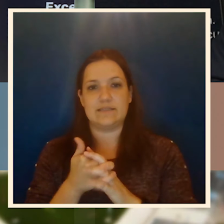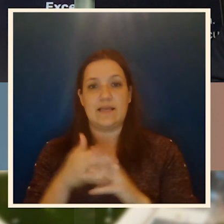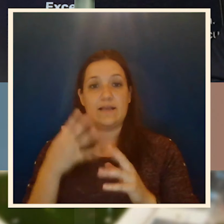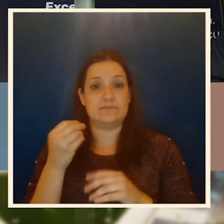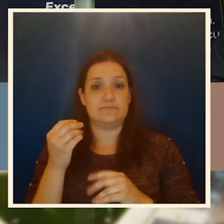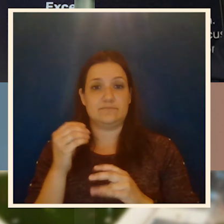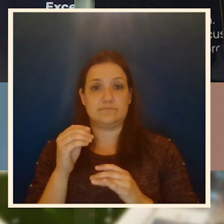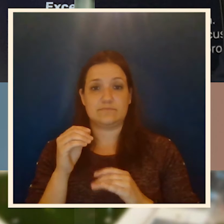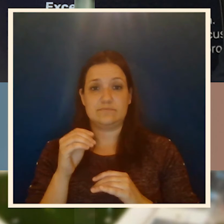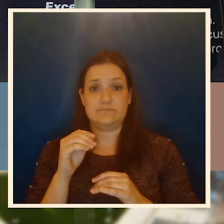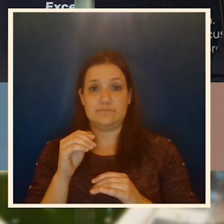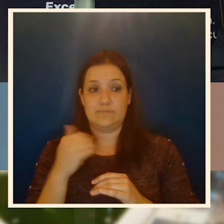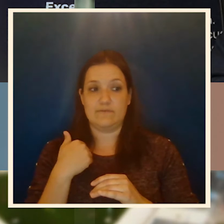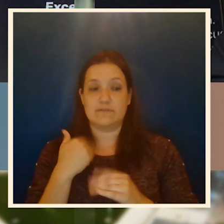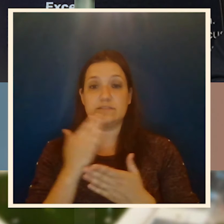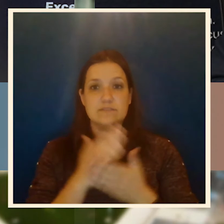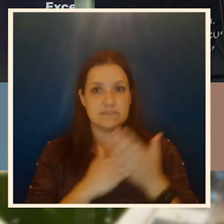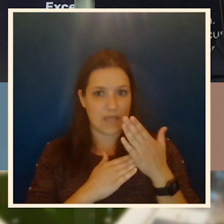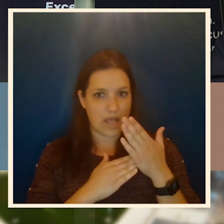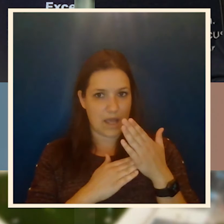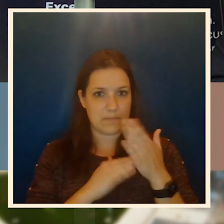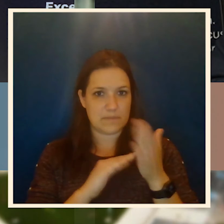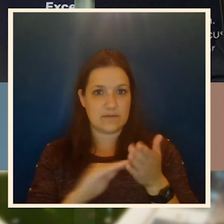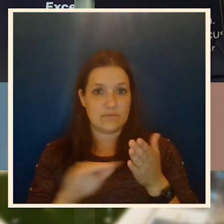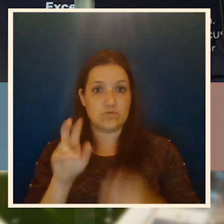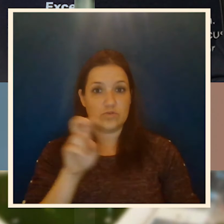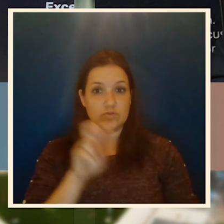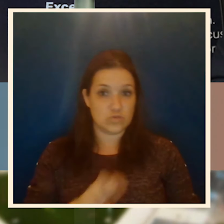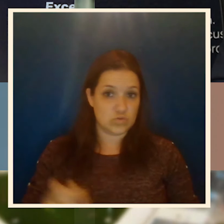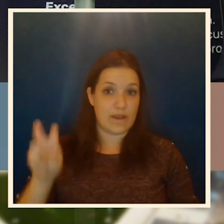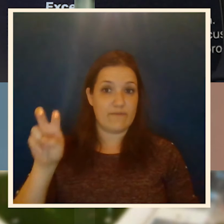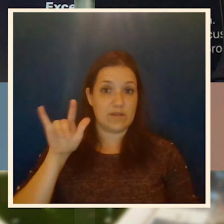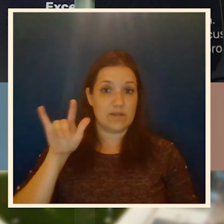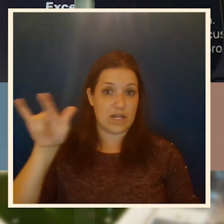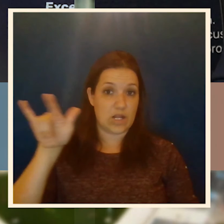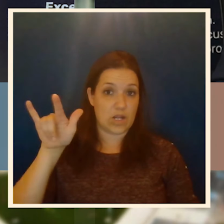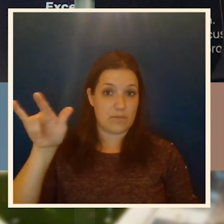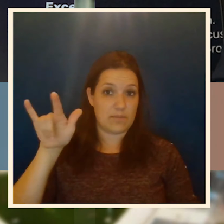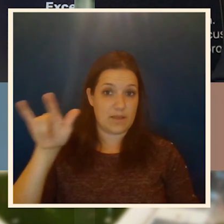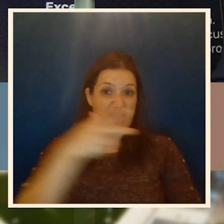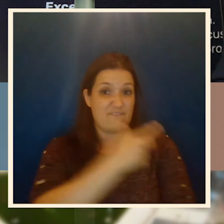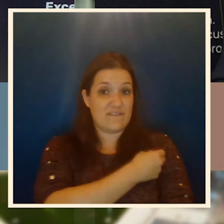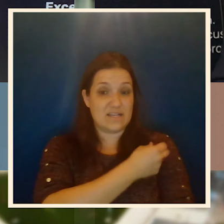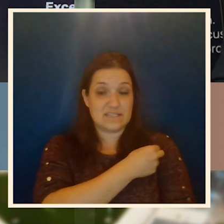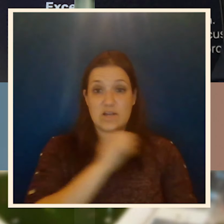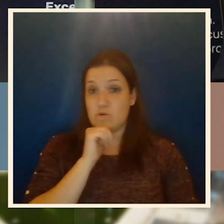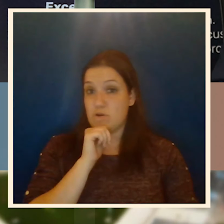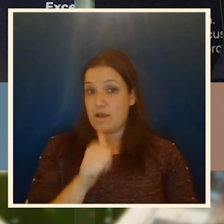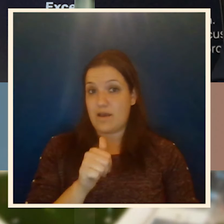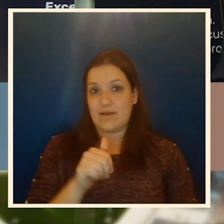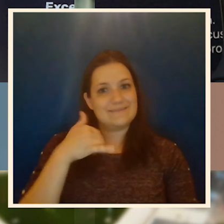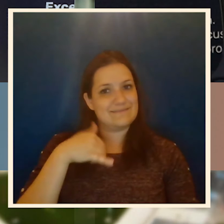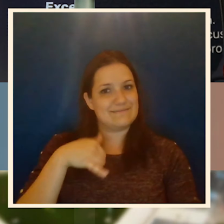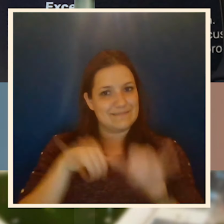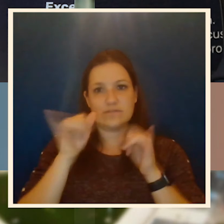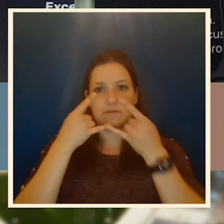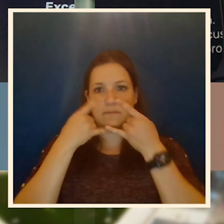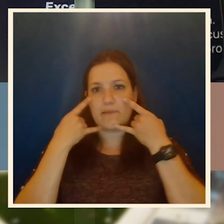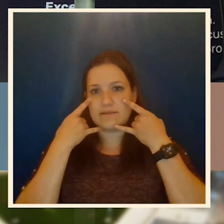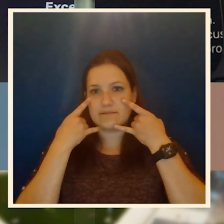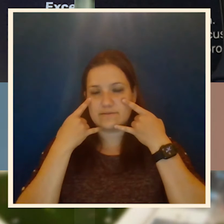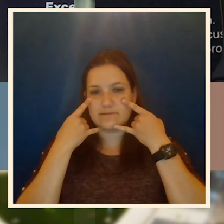going to continue to be confusing. I'll also add to that there are exceptions. So traveling on